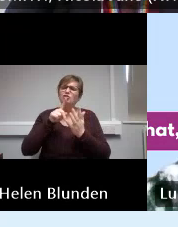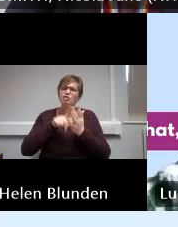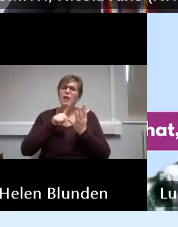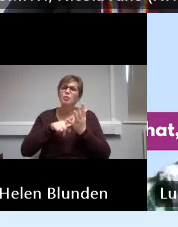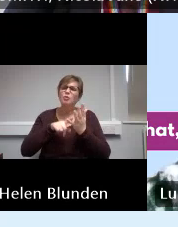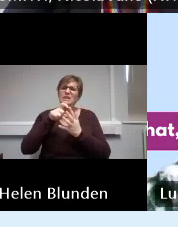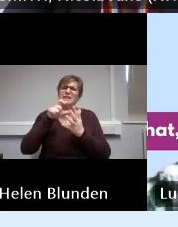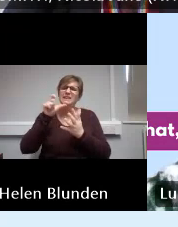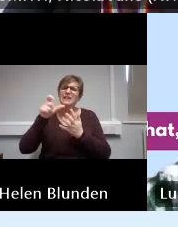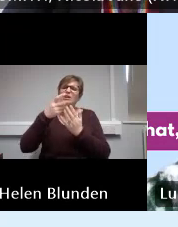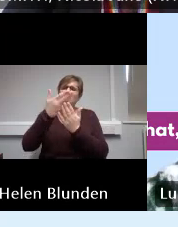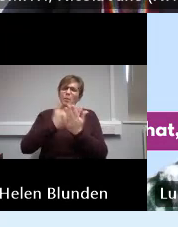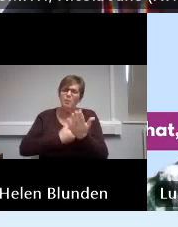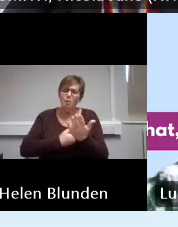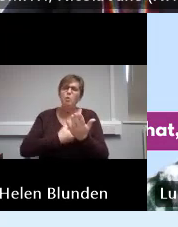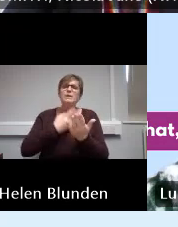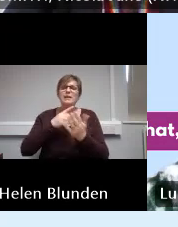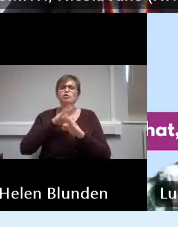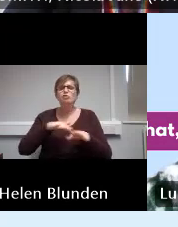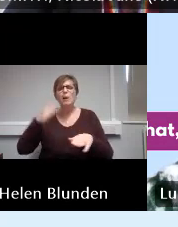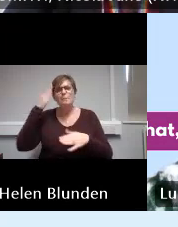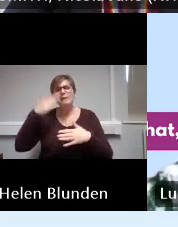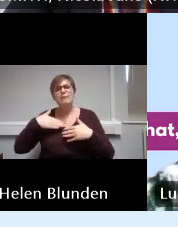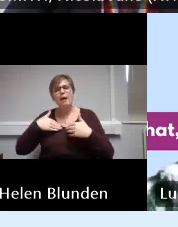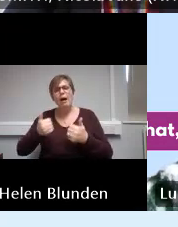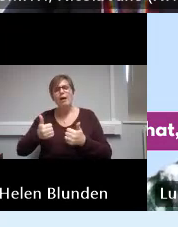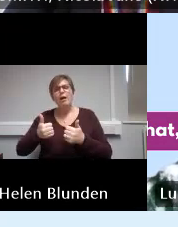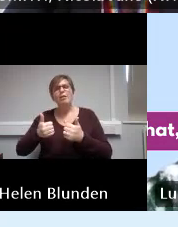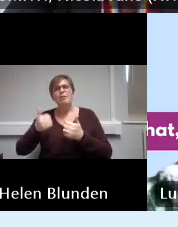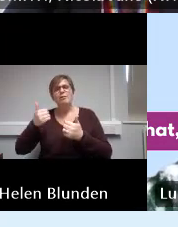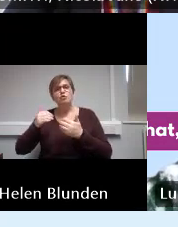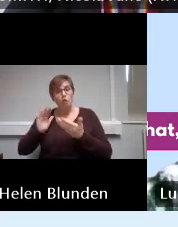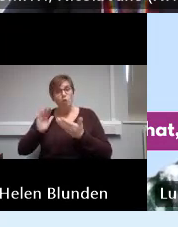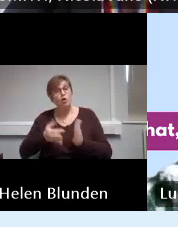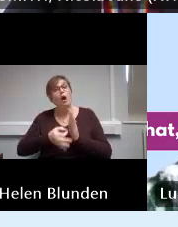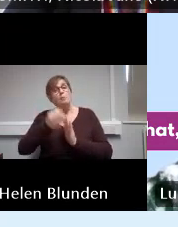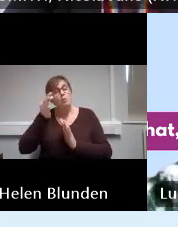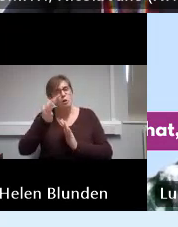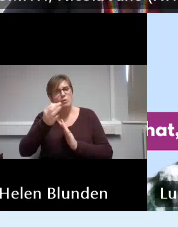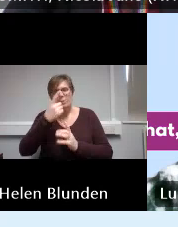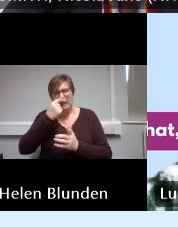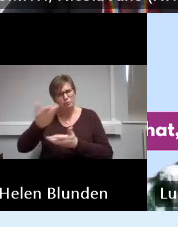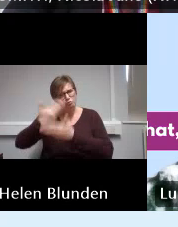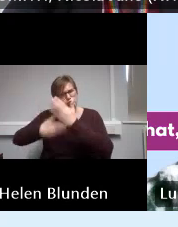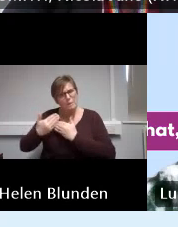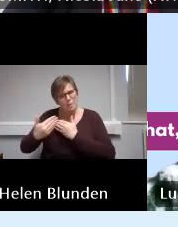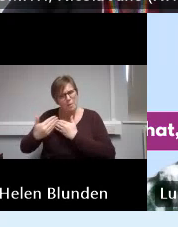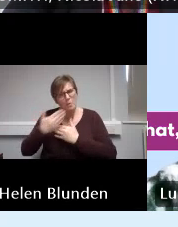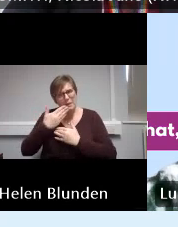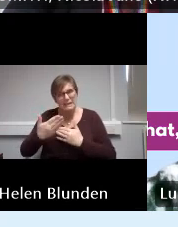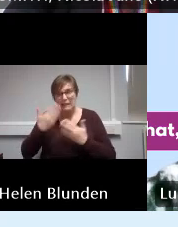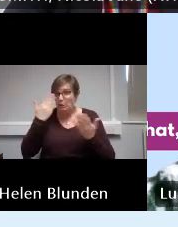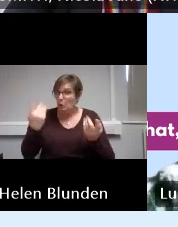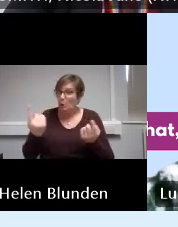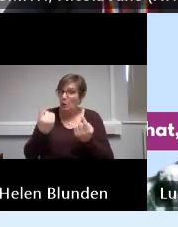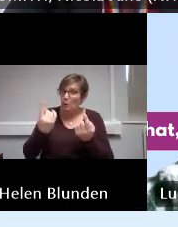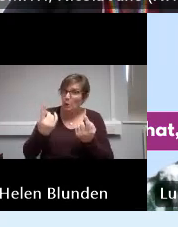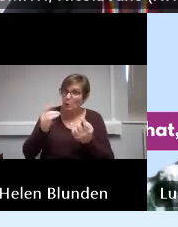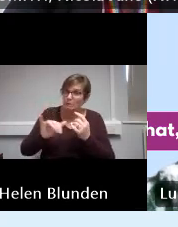for children and adolescent mental health services is improving. Can you expand on this, please? I don't know who'd.